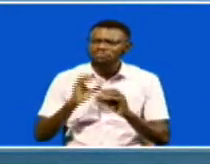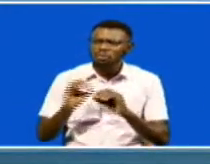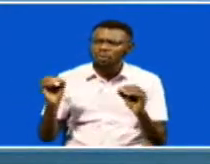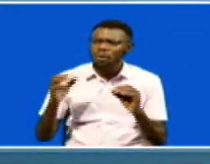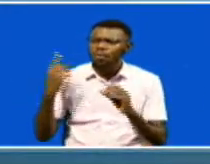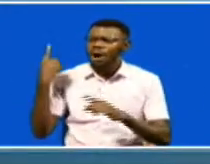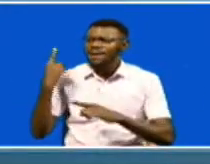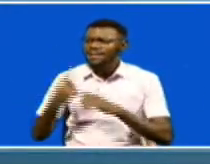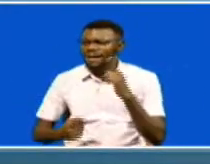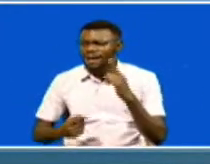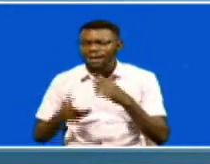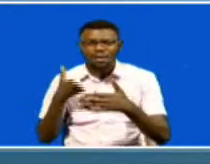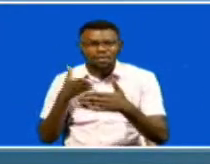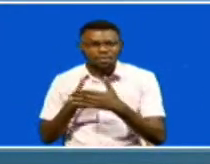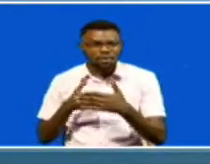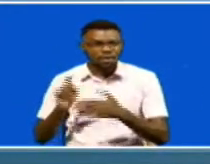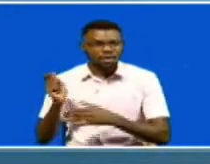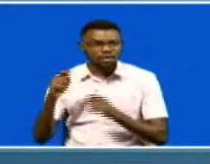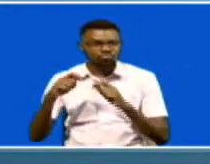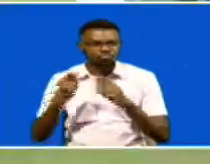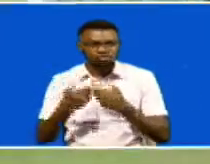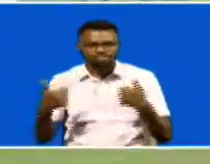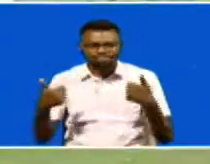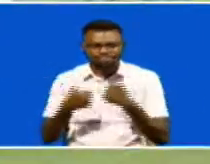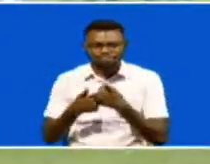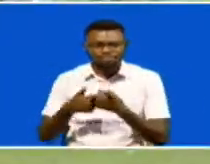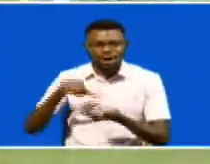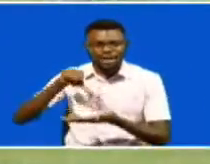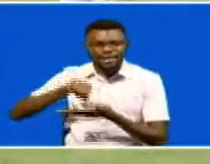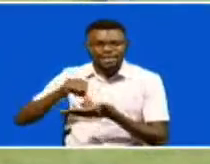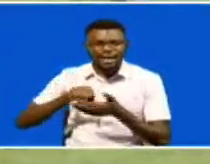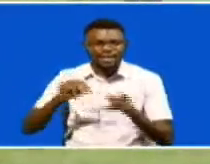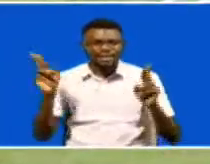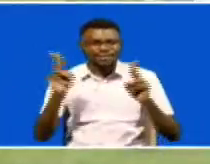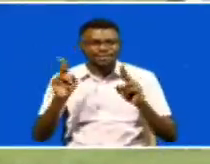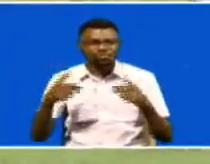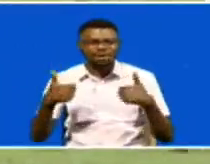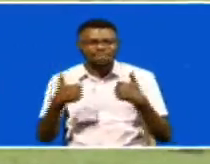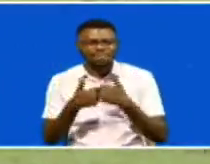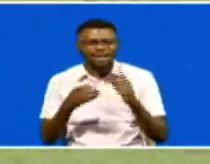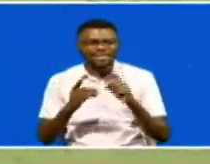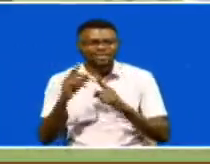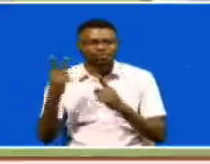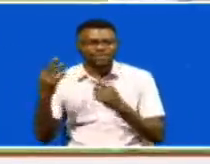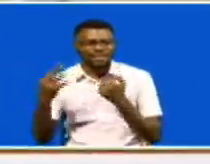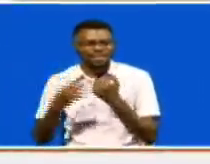Stars will play Iran in an international friendly match on the 28th of this month.